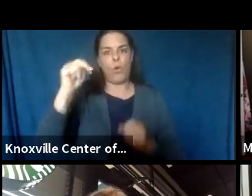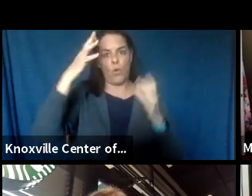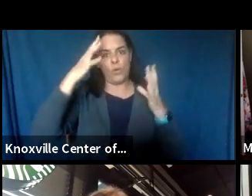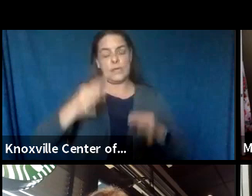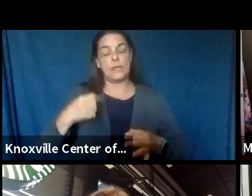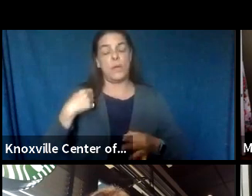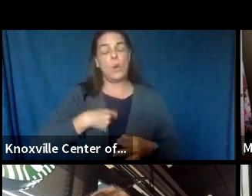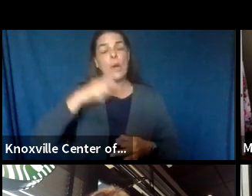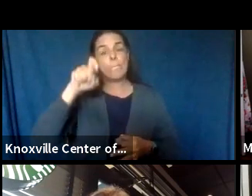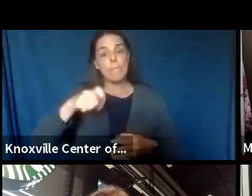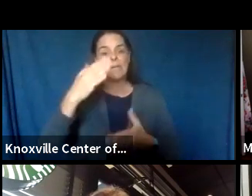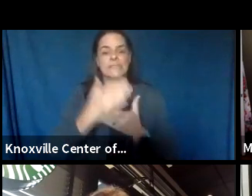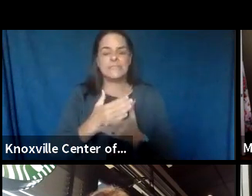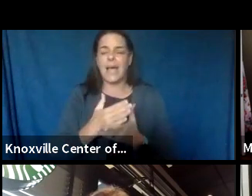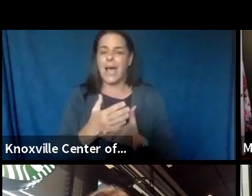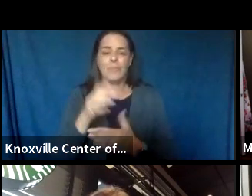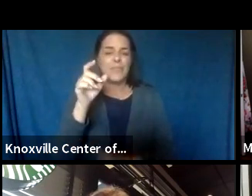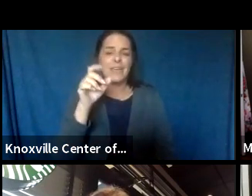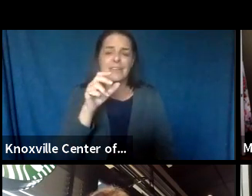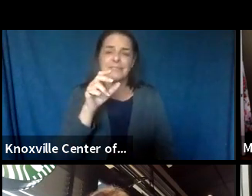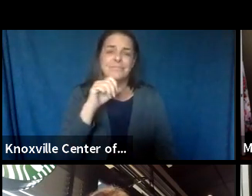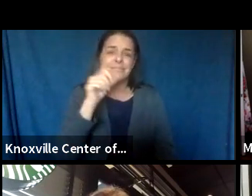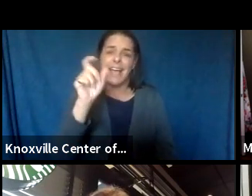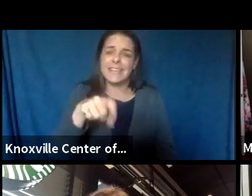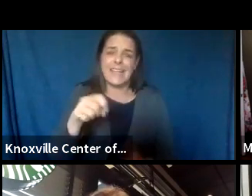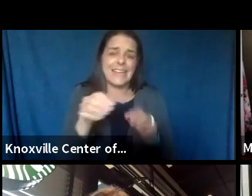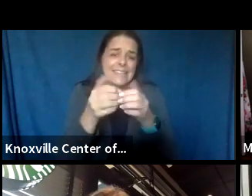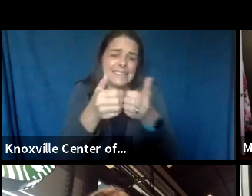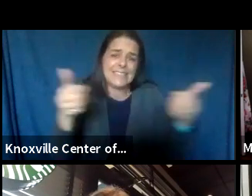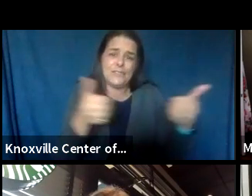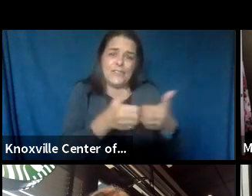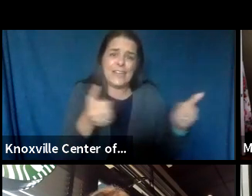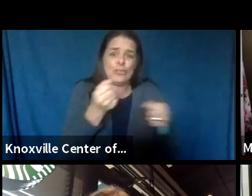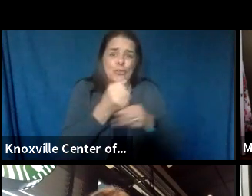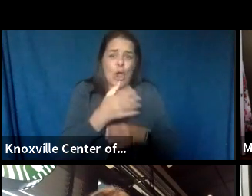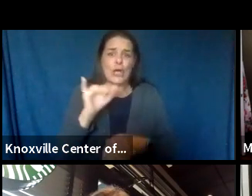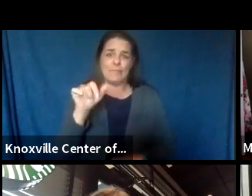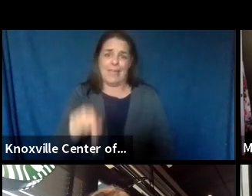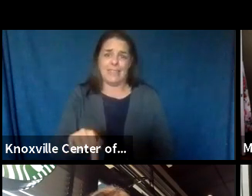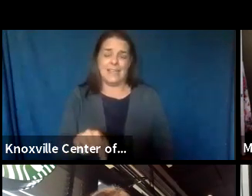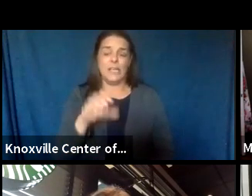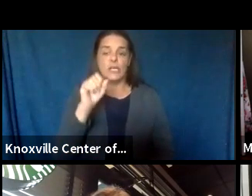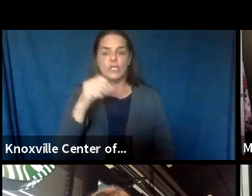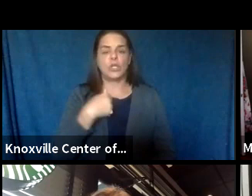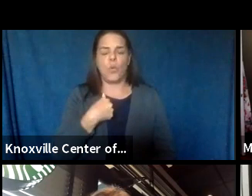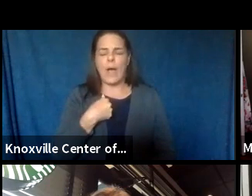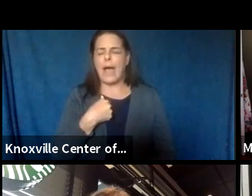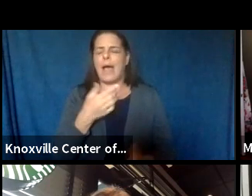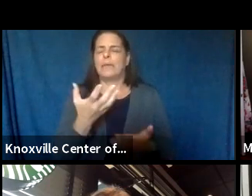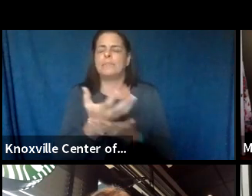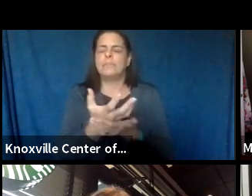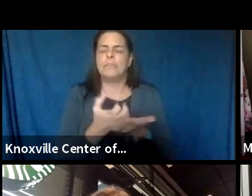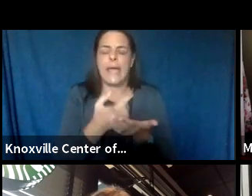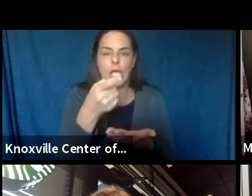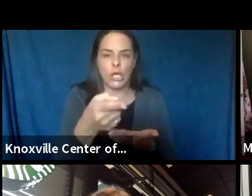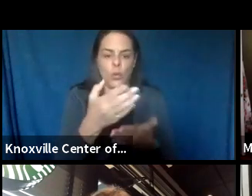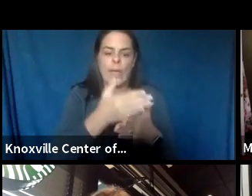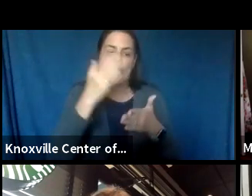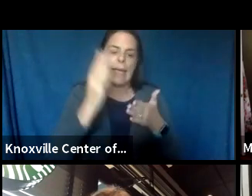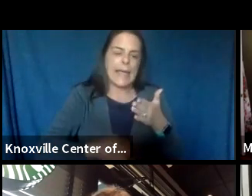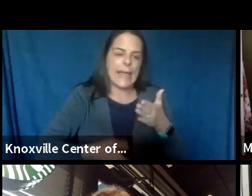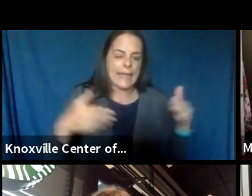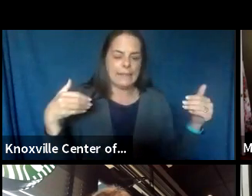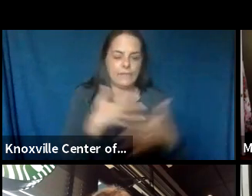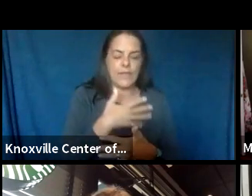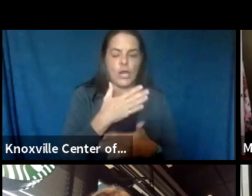the needless division created by these regulations. So I implore you, end the fear, end the division, end the mandates,